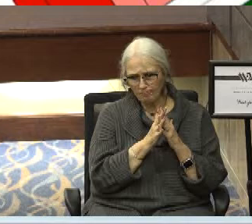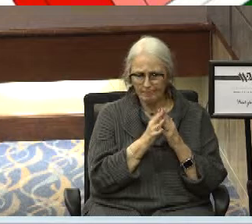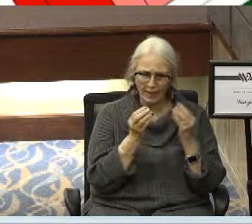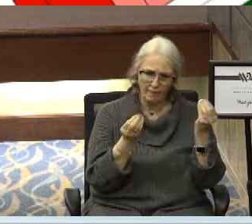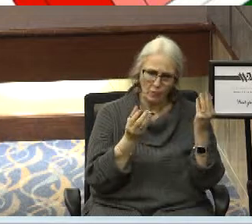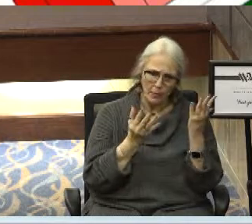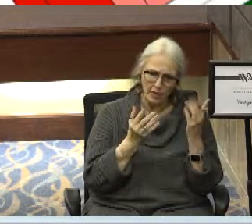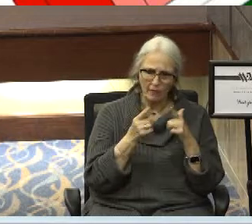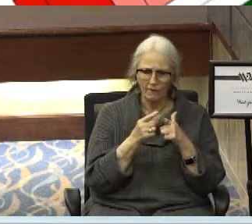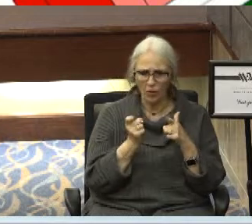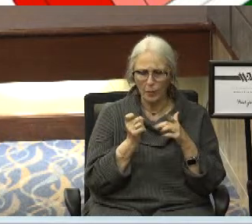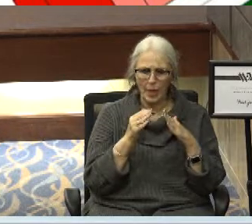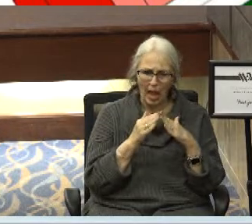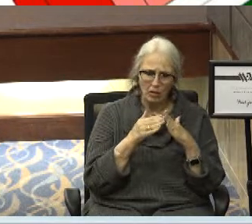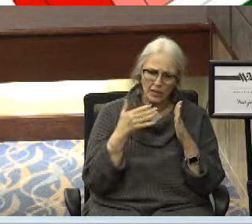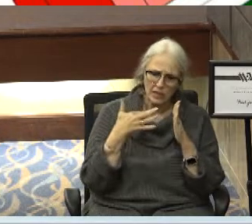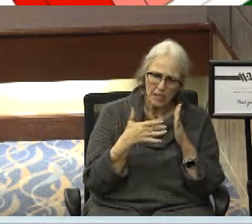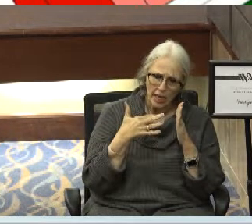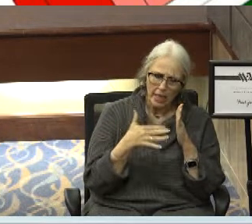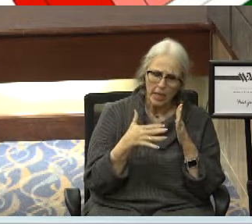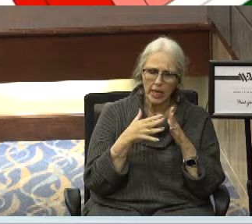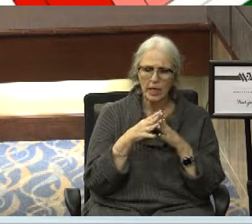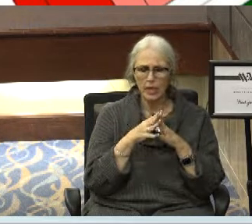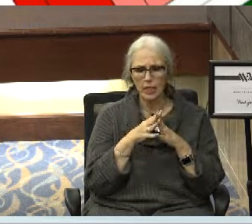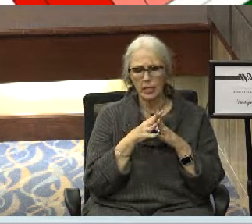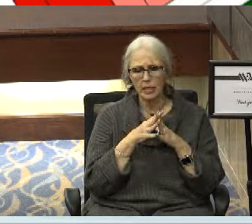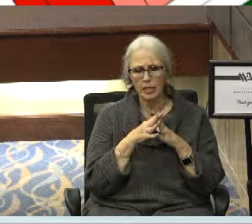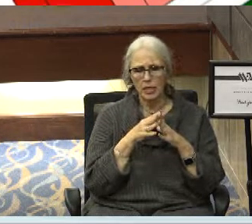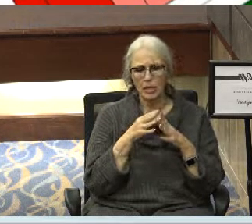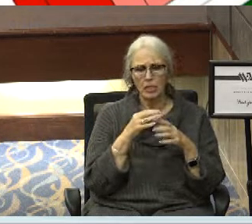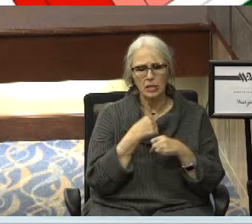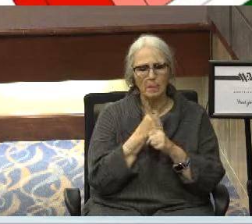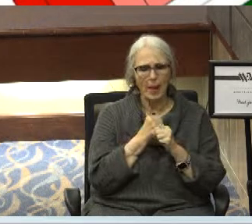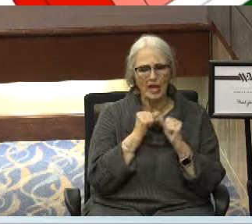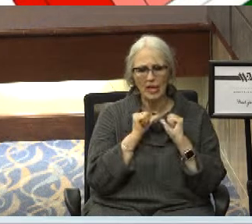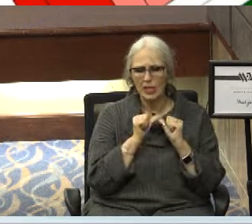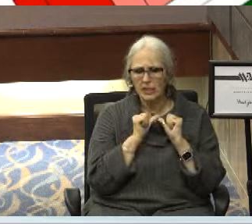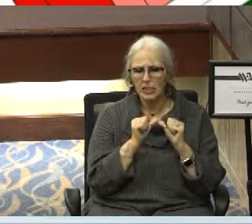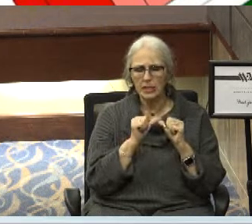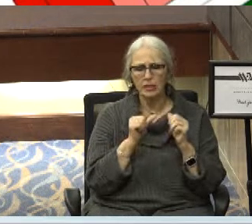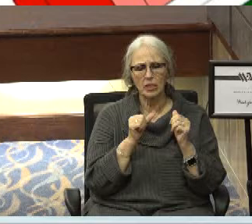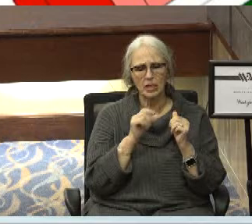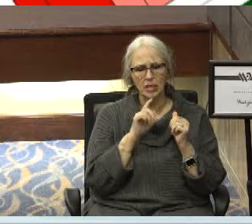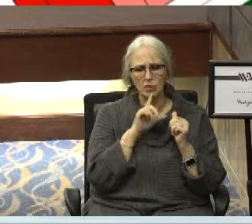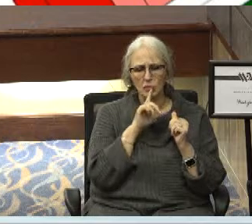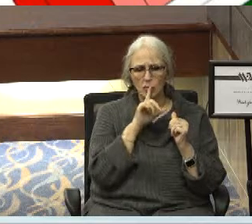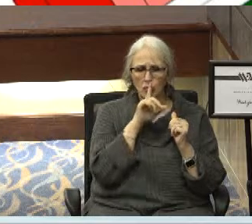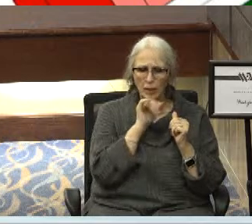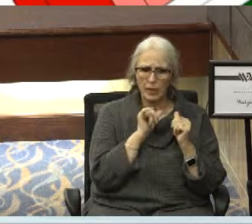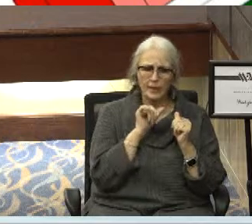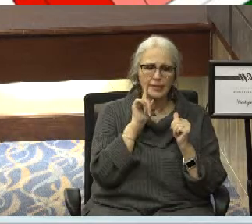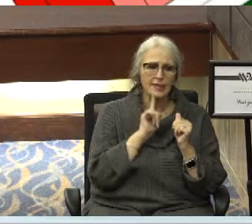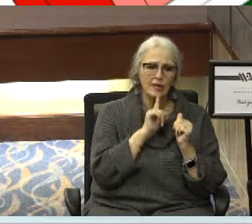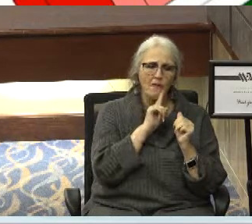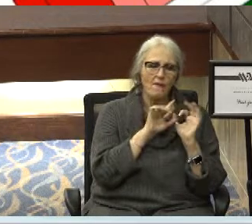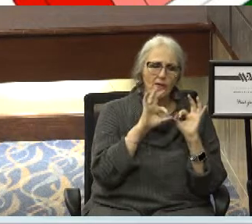information we got from the housing study and making it consistent. It is mainly single family development in that area,